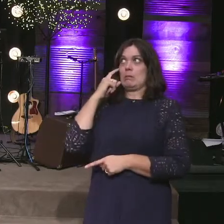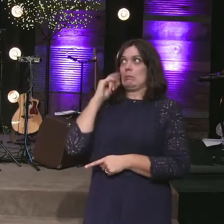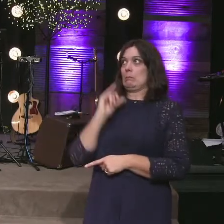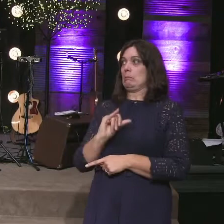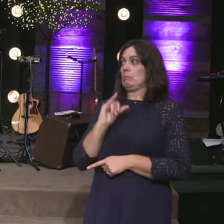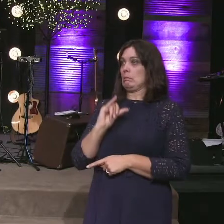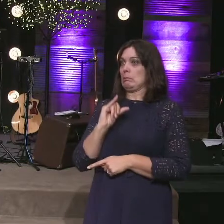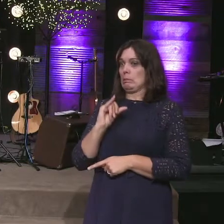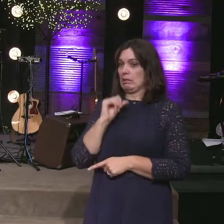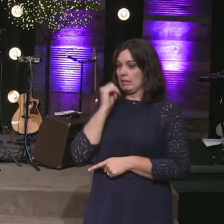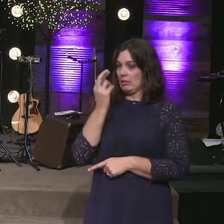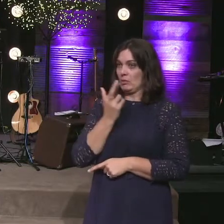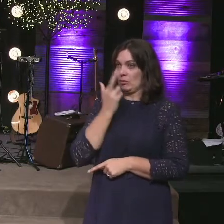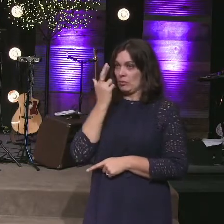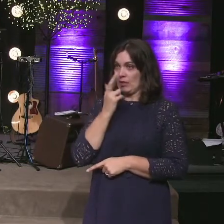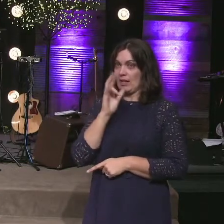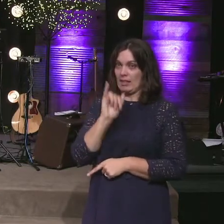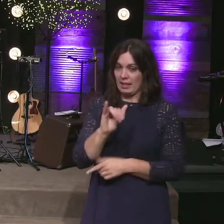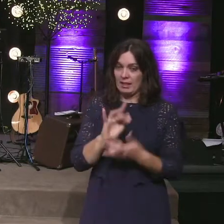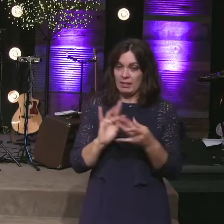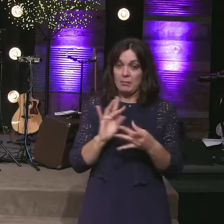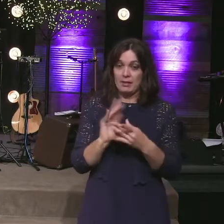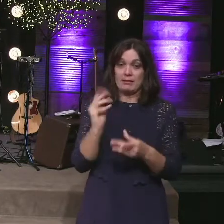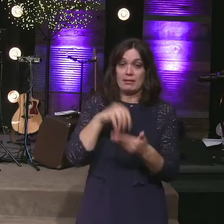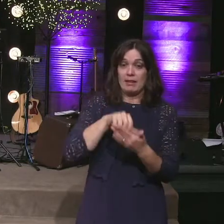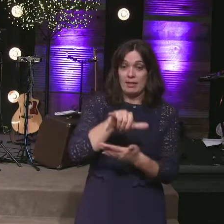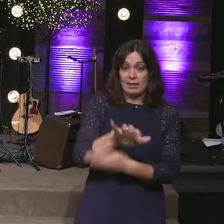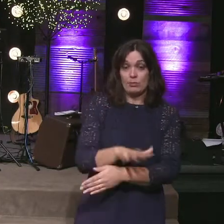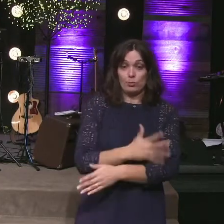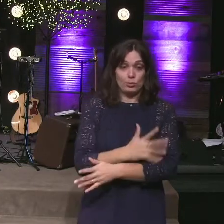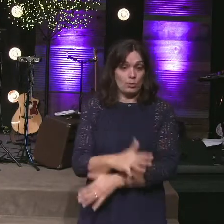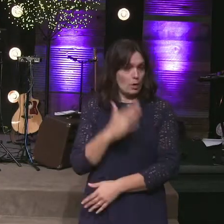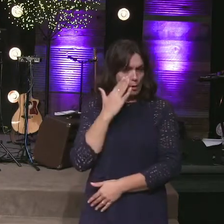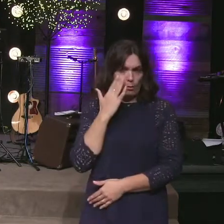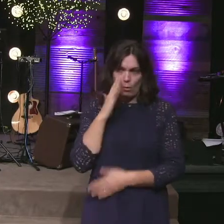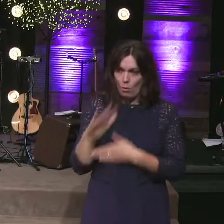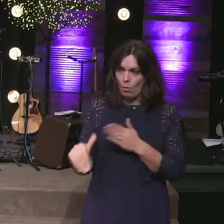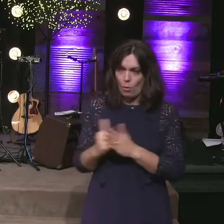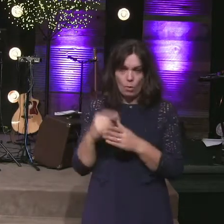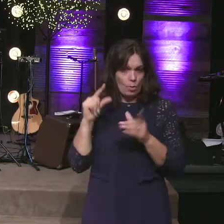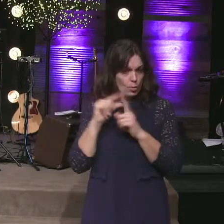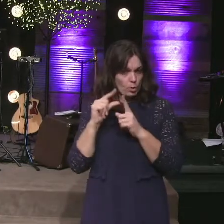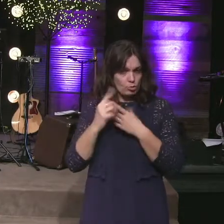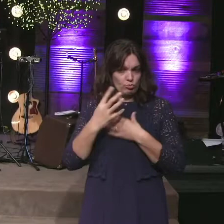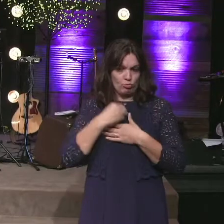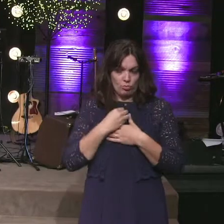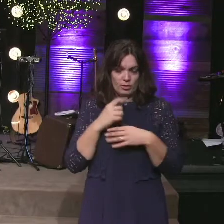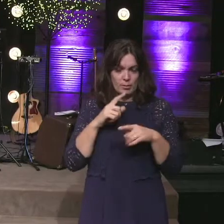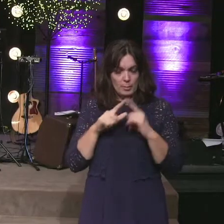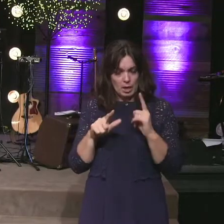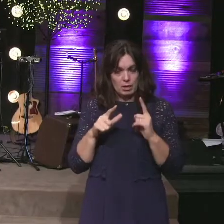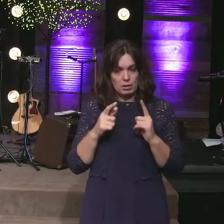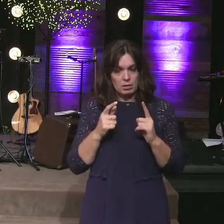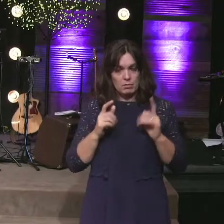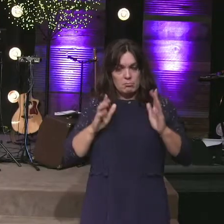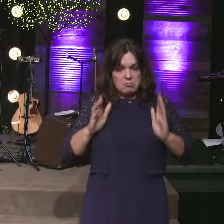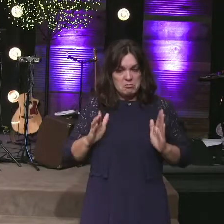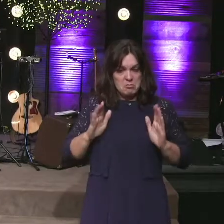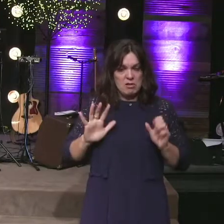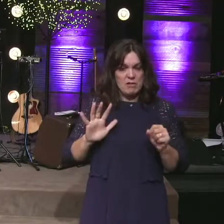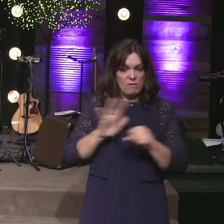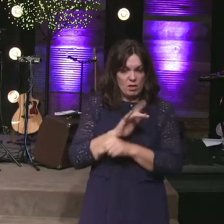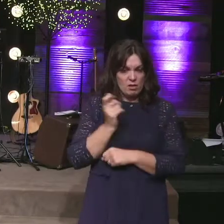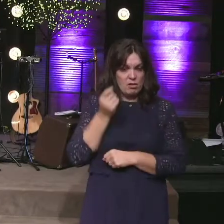that's what they're talking about before? I know all the words are in me, but it never really registered what they